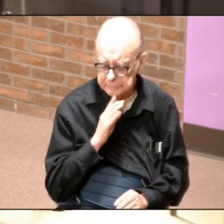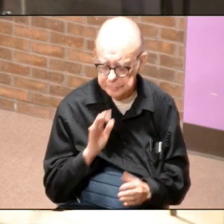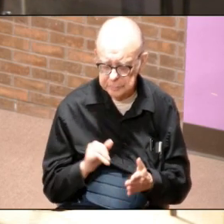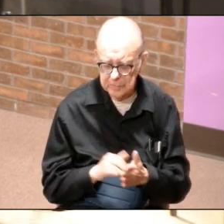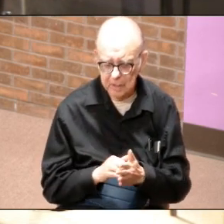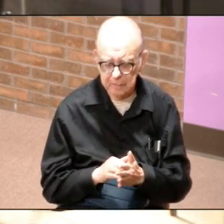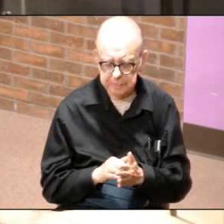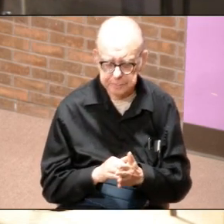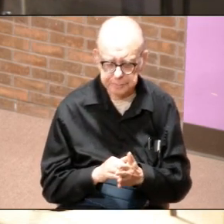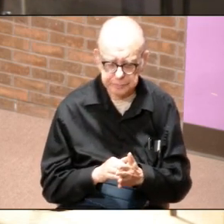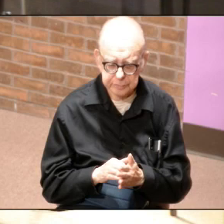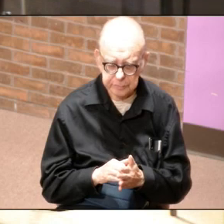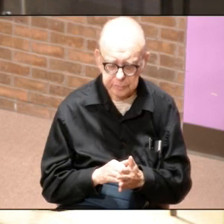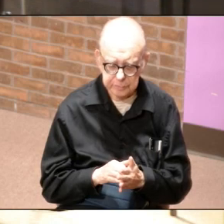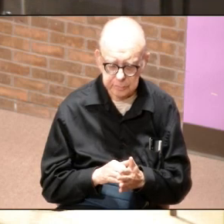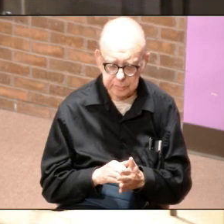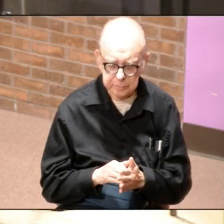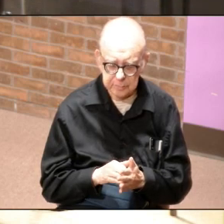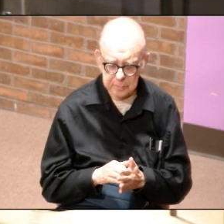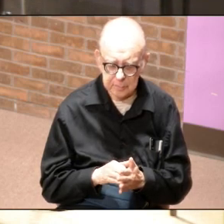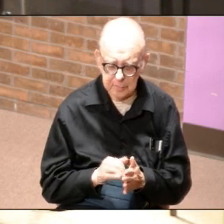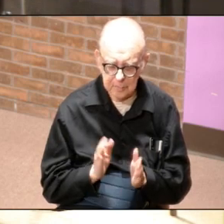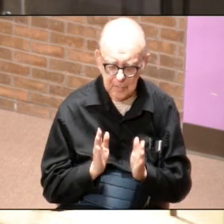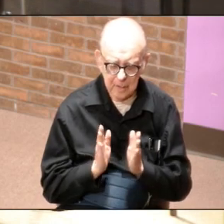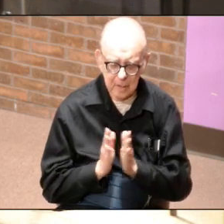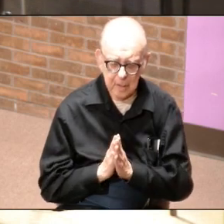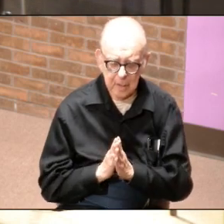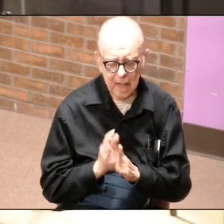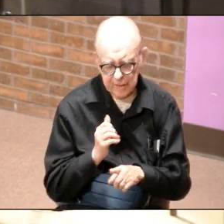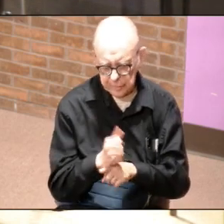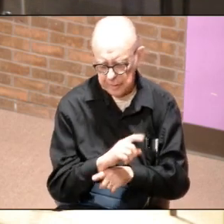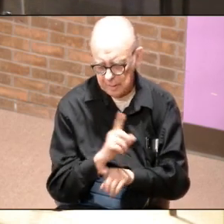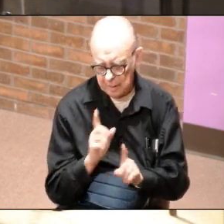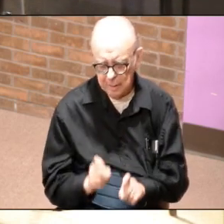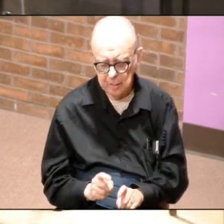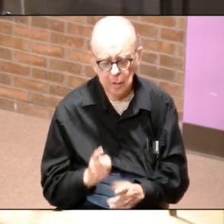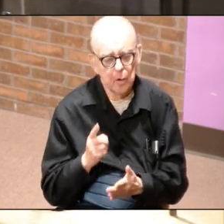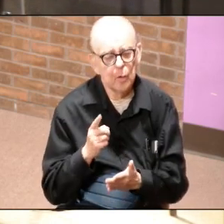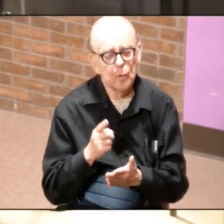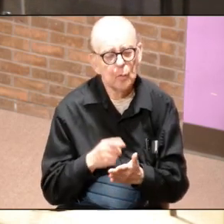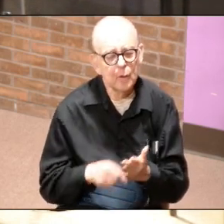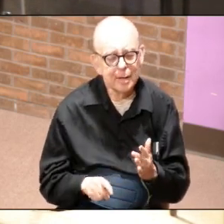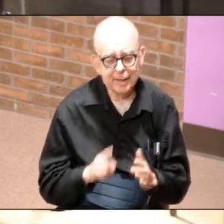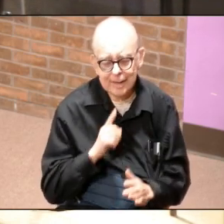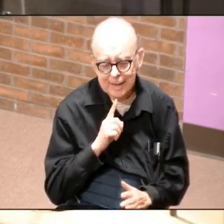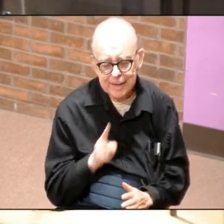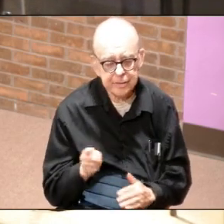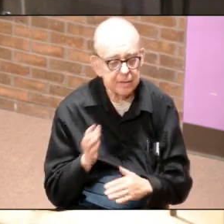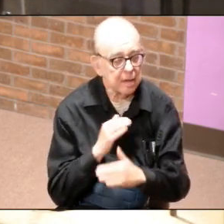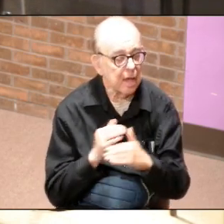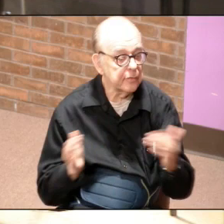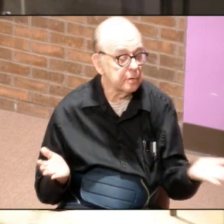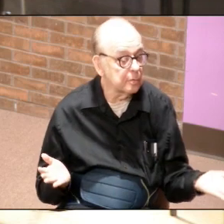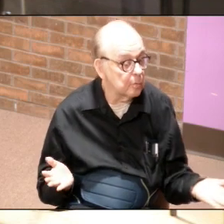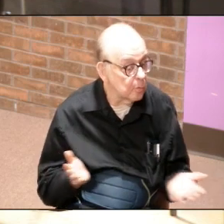it, we really ask ourselves a question. What is heaven?